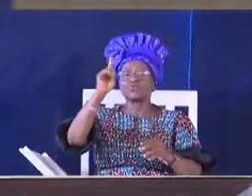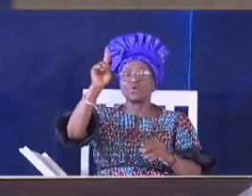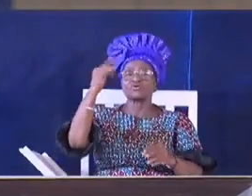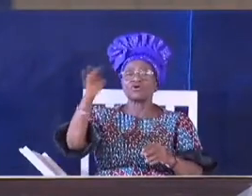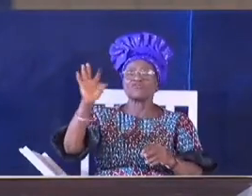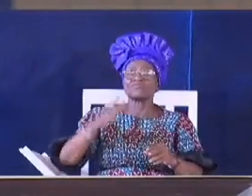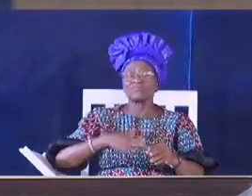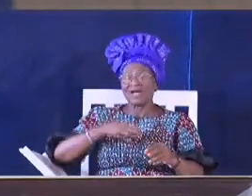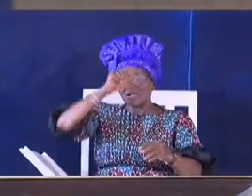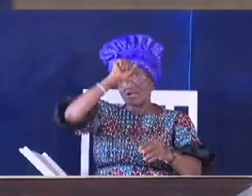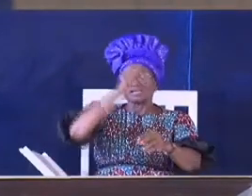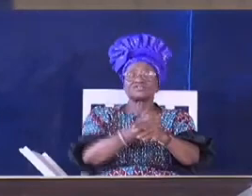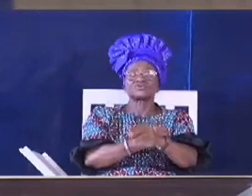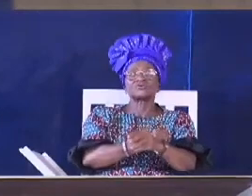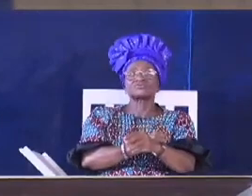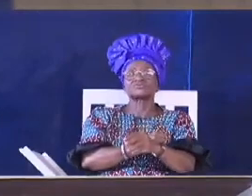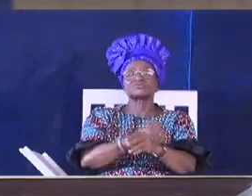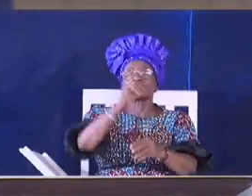One of my